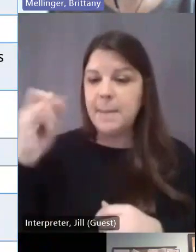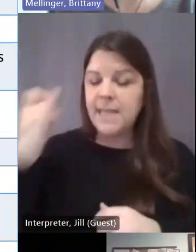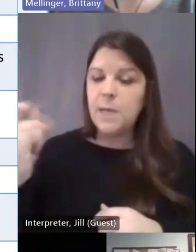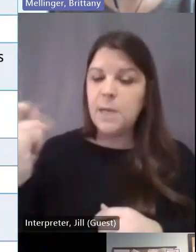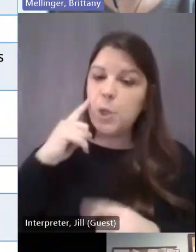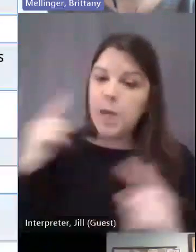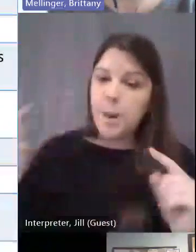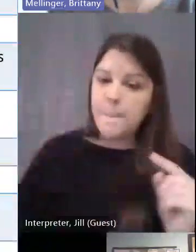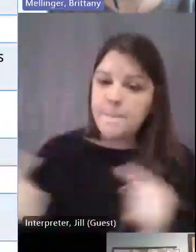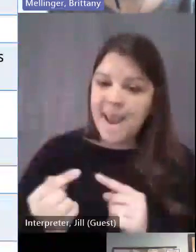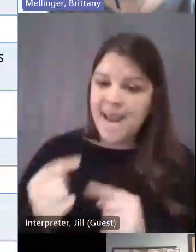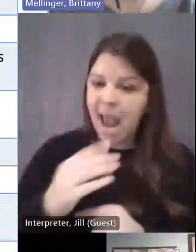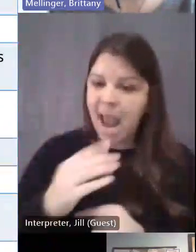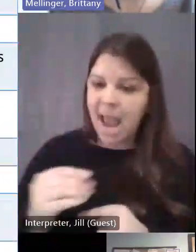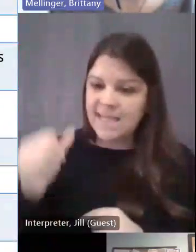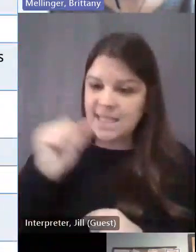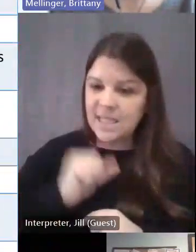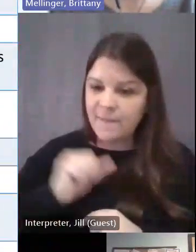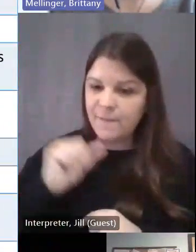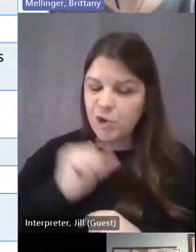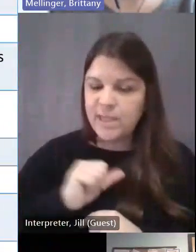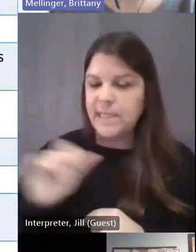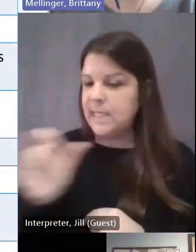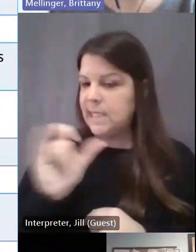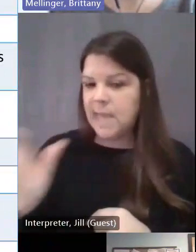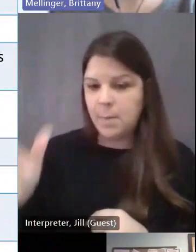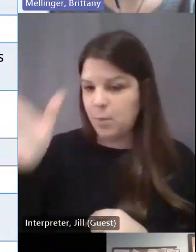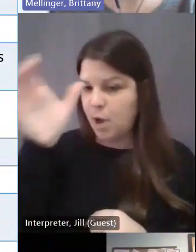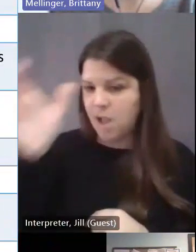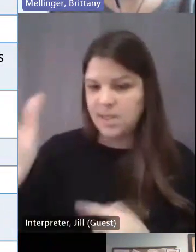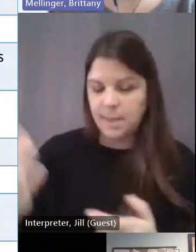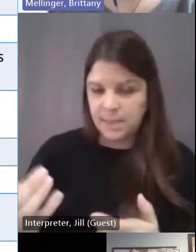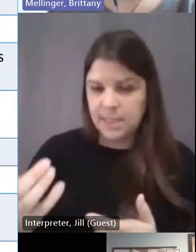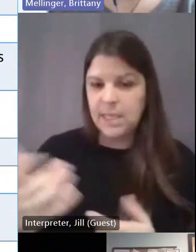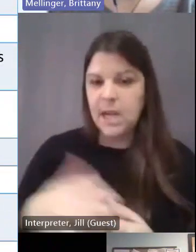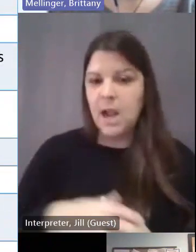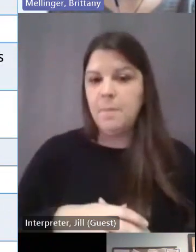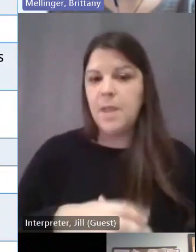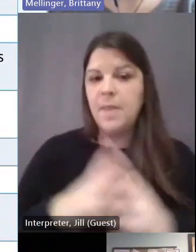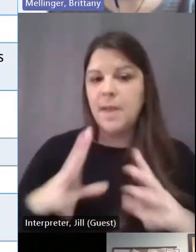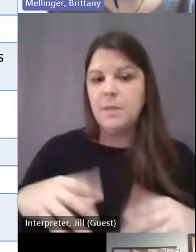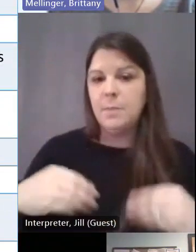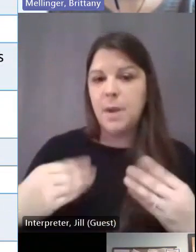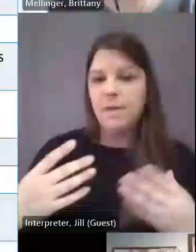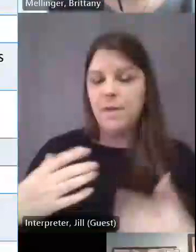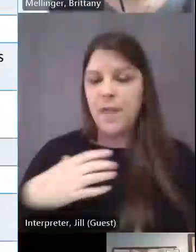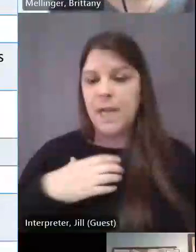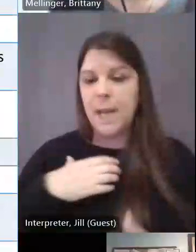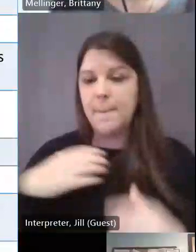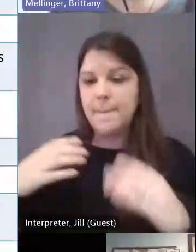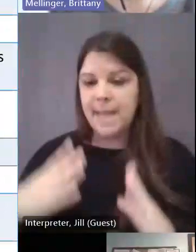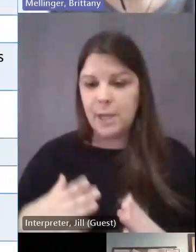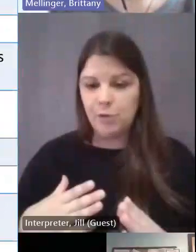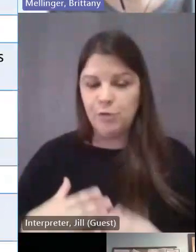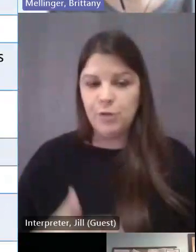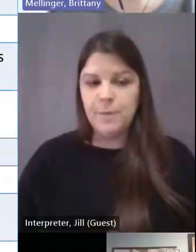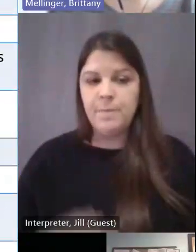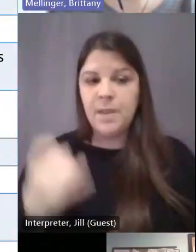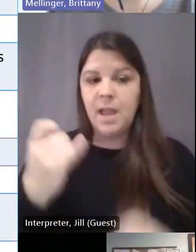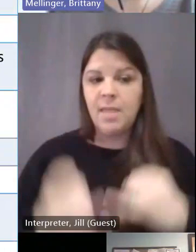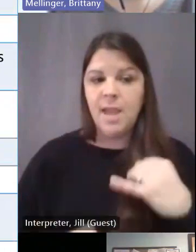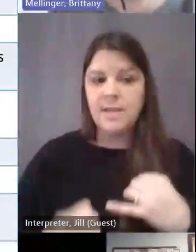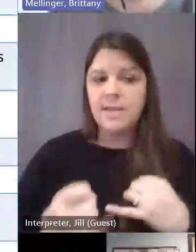and it's compensation that is provided to the complainant. Lastly, if